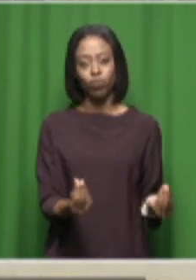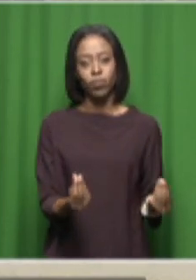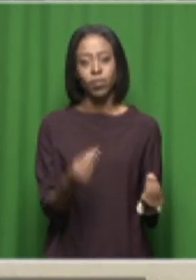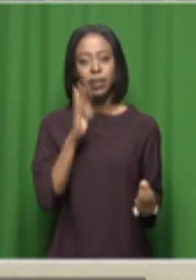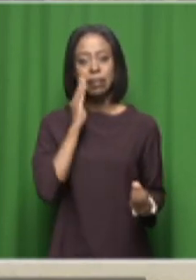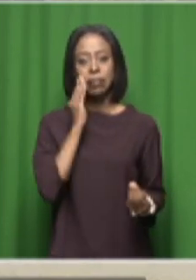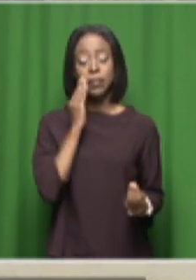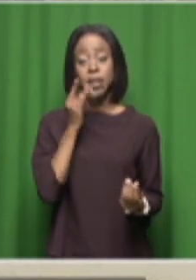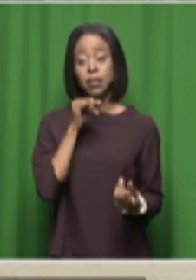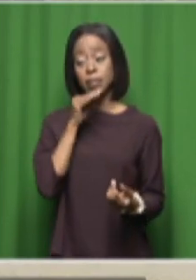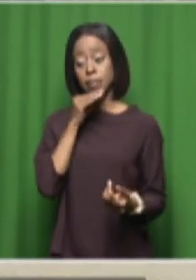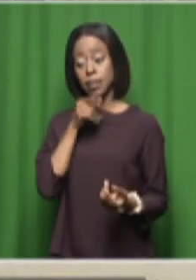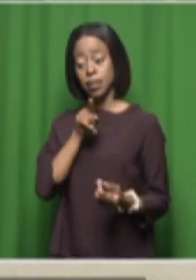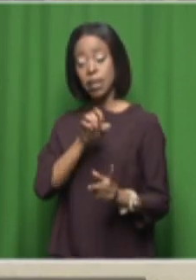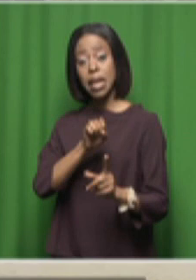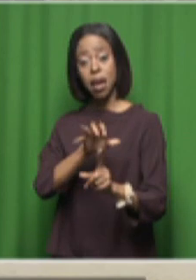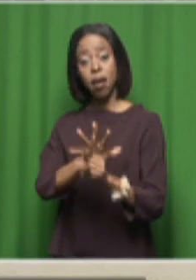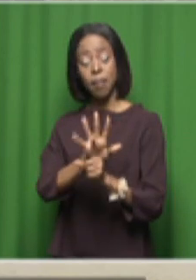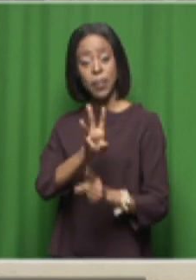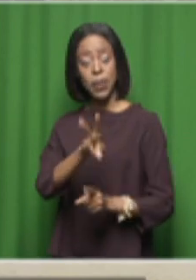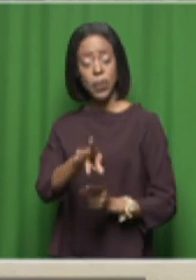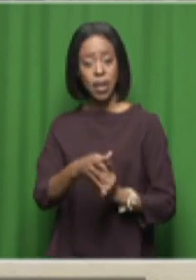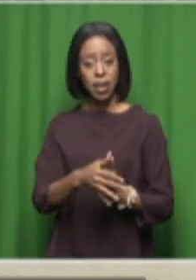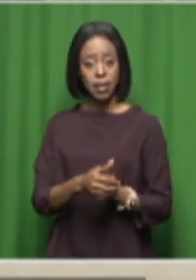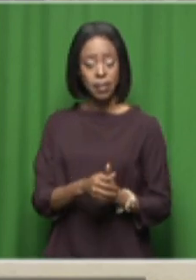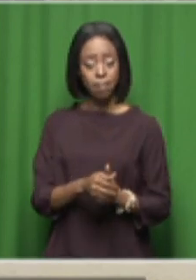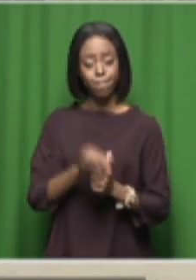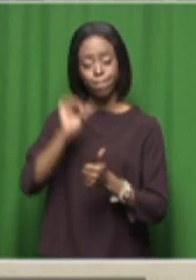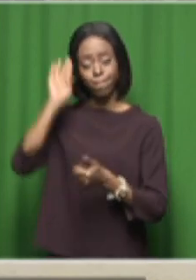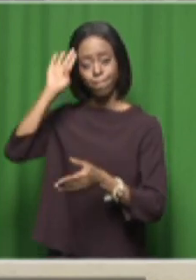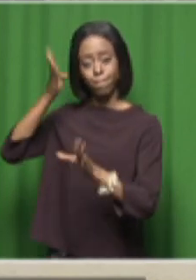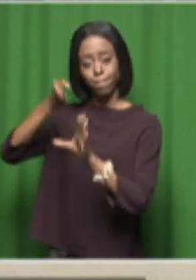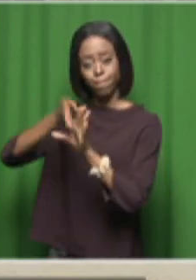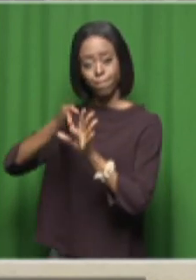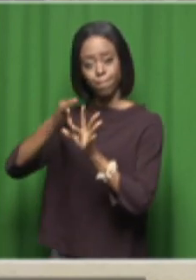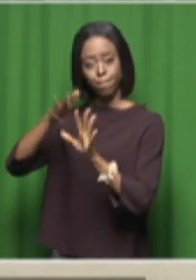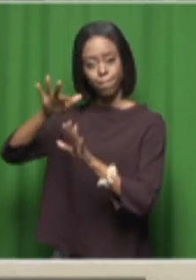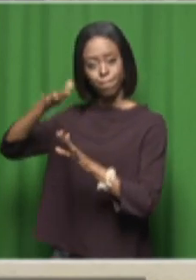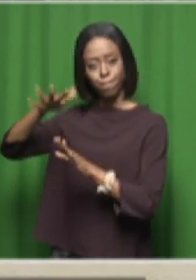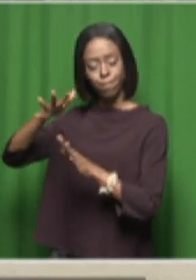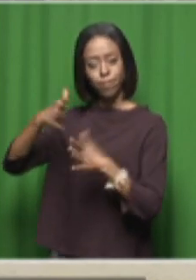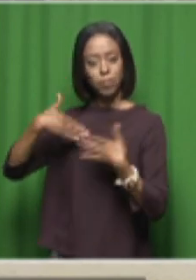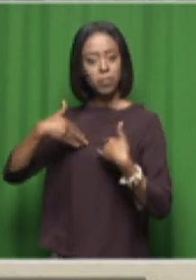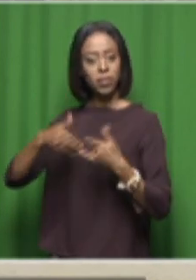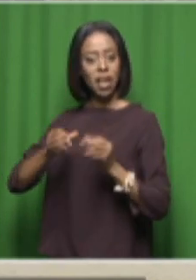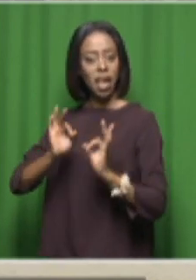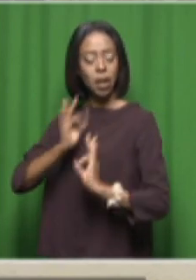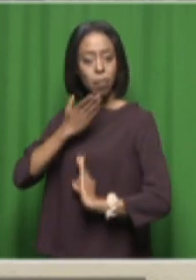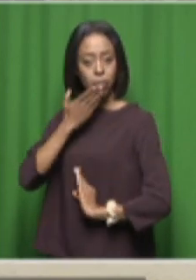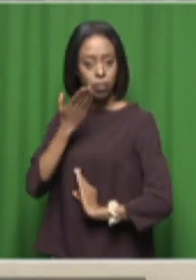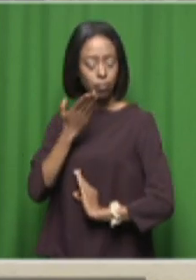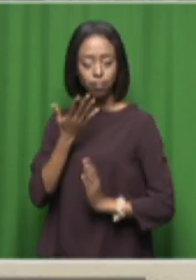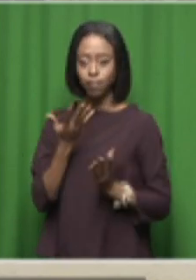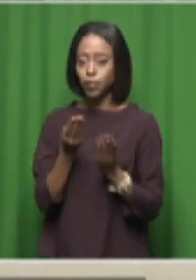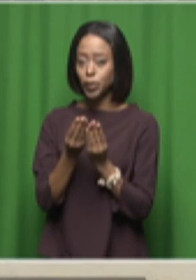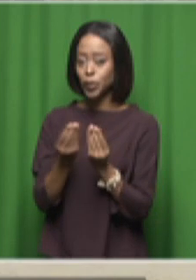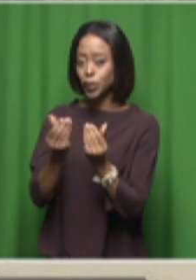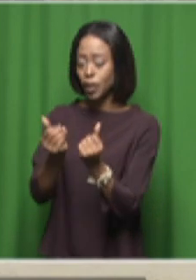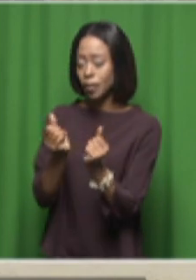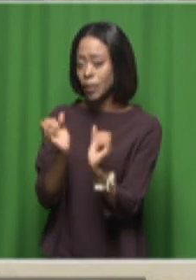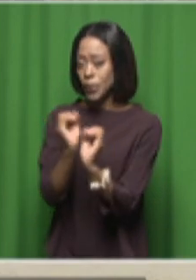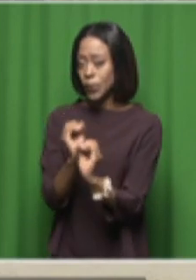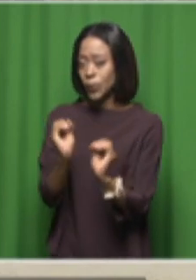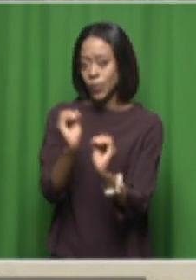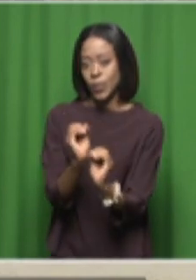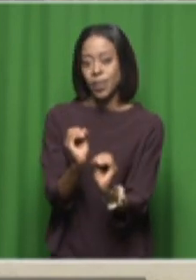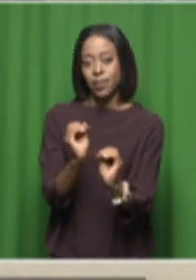well, that would also impact on them. Their psychological well-being that hasn't really been addressed